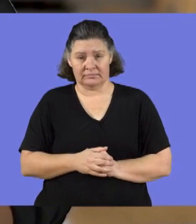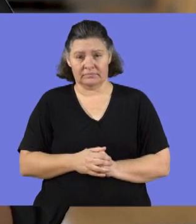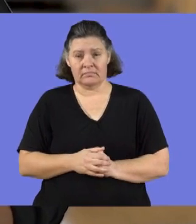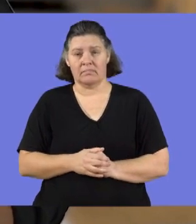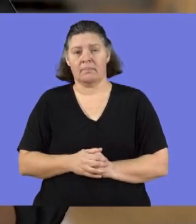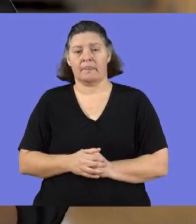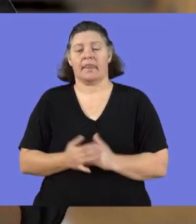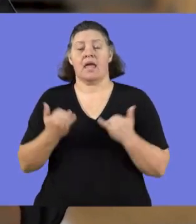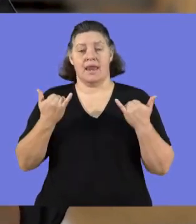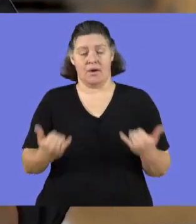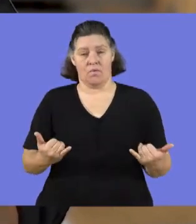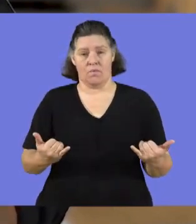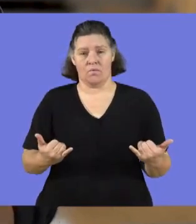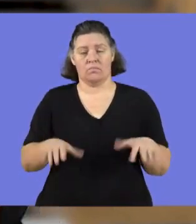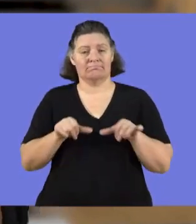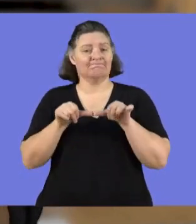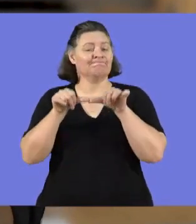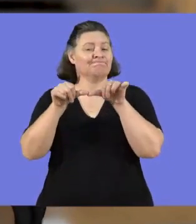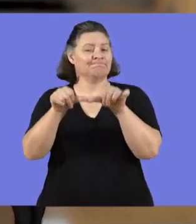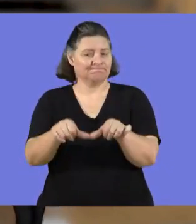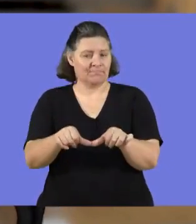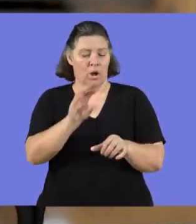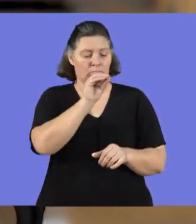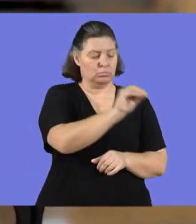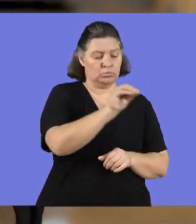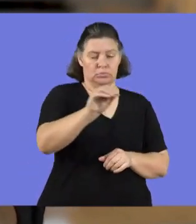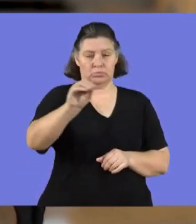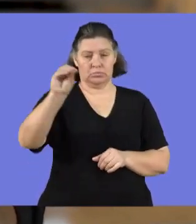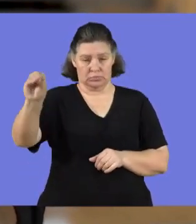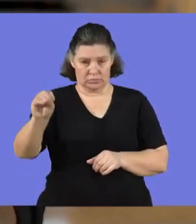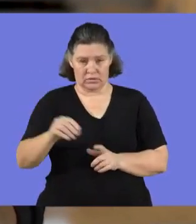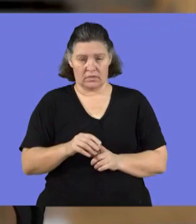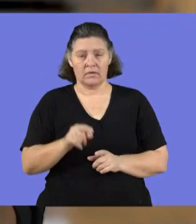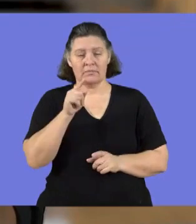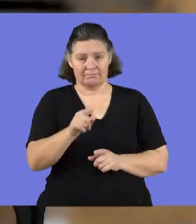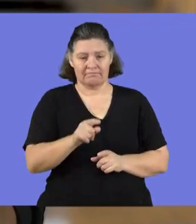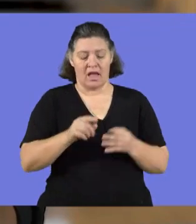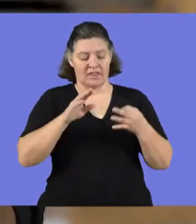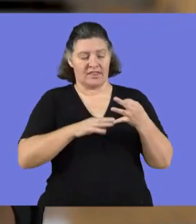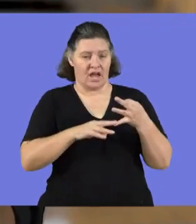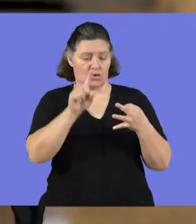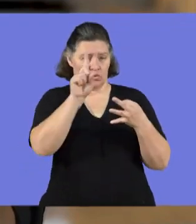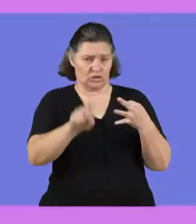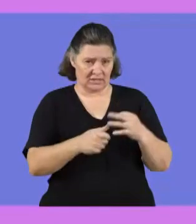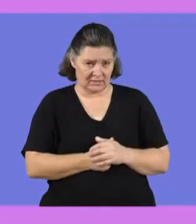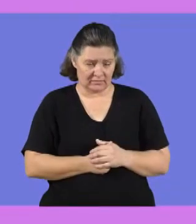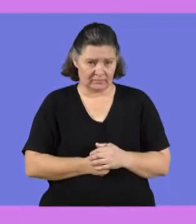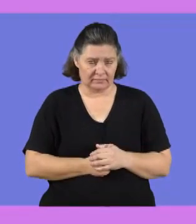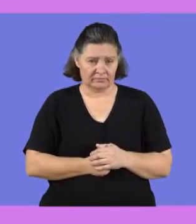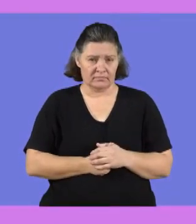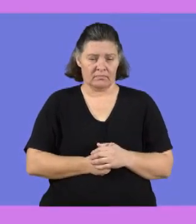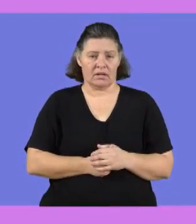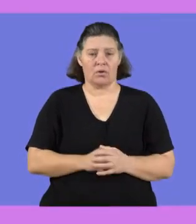Okay. So now let us continue with the plotting of the graph, as that is the third